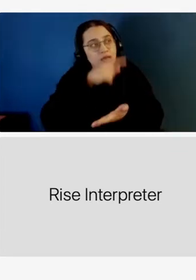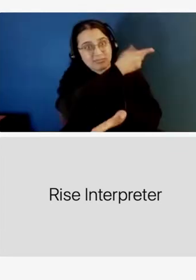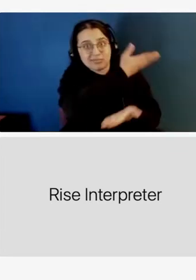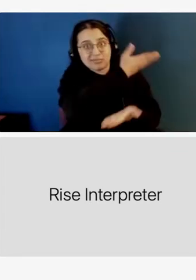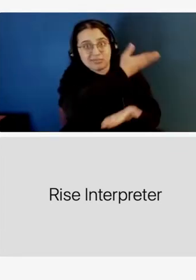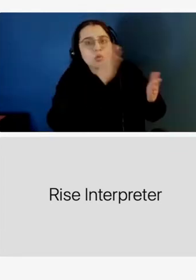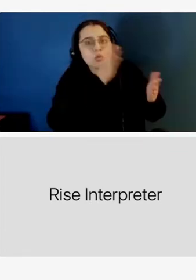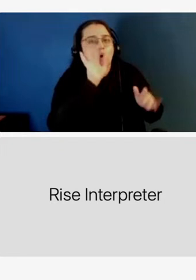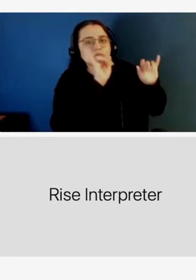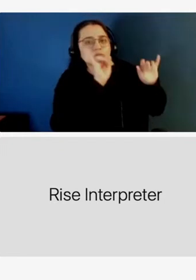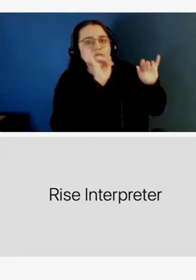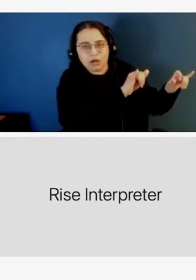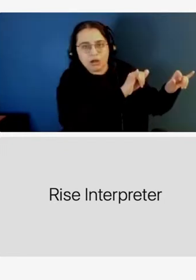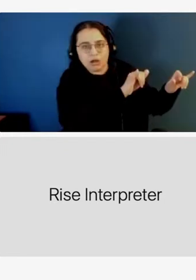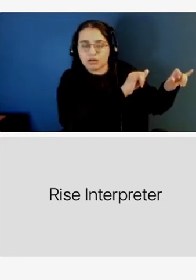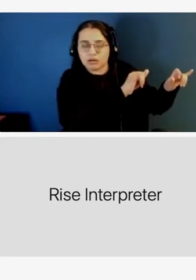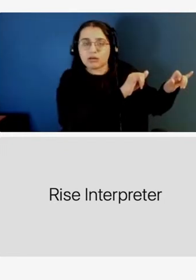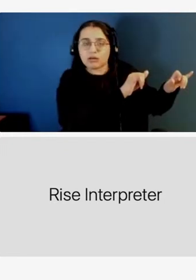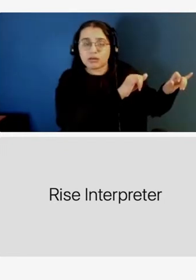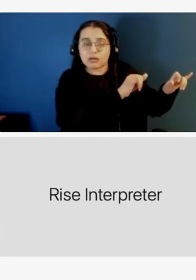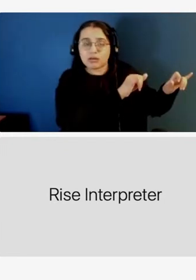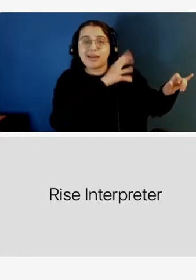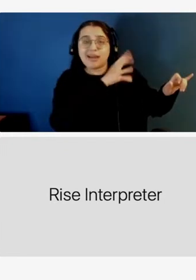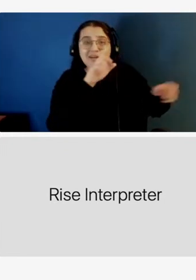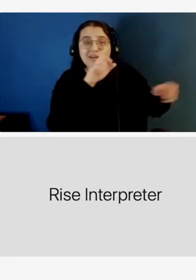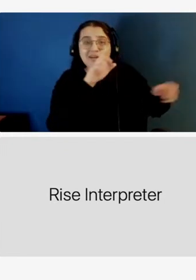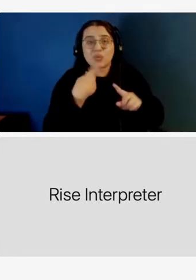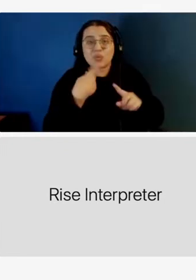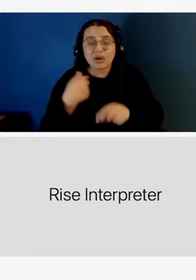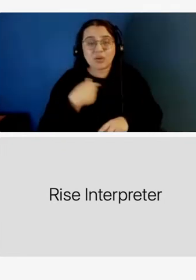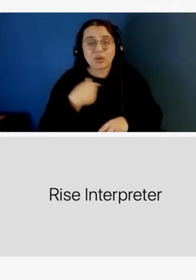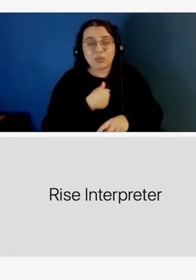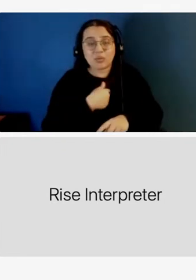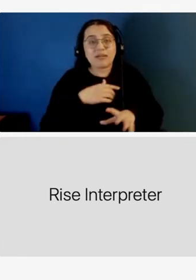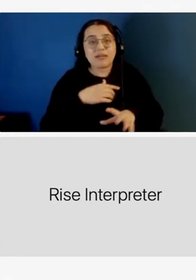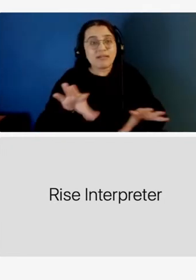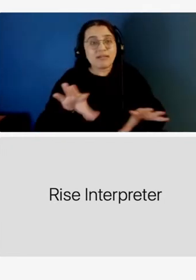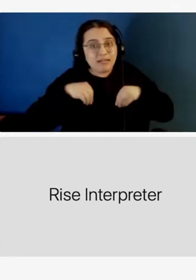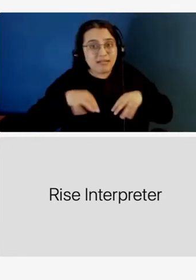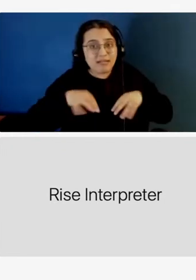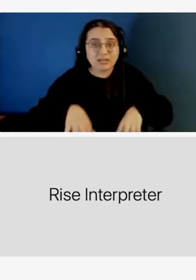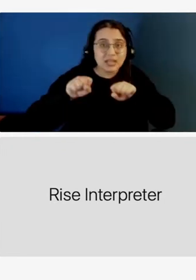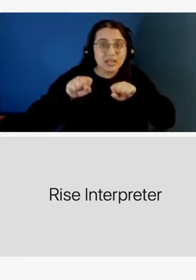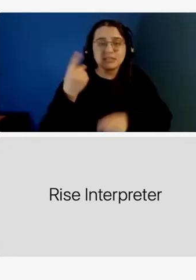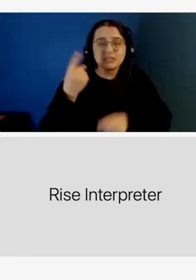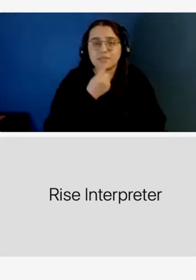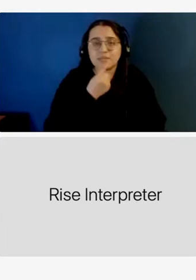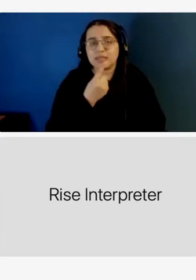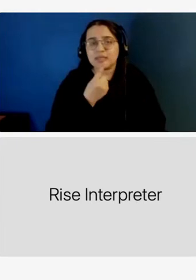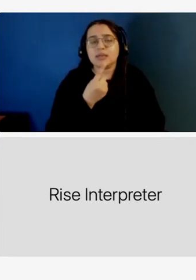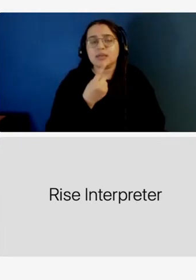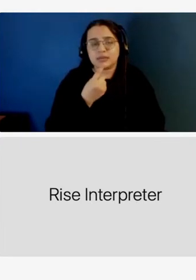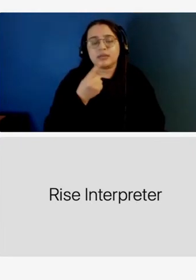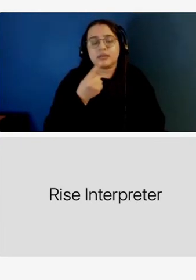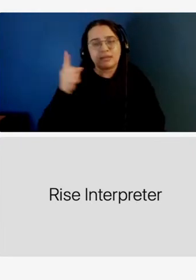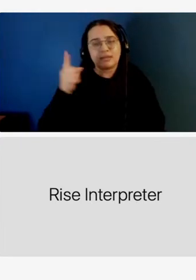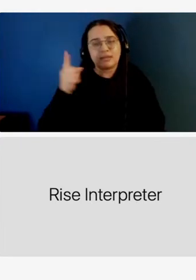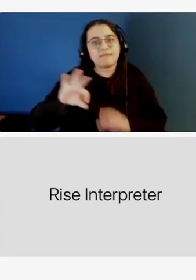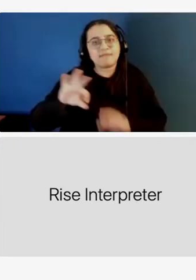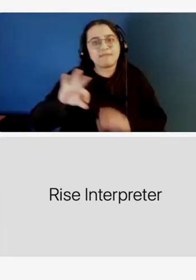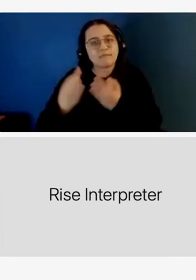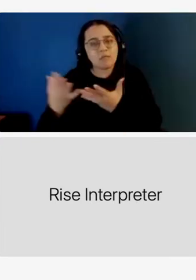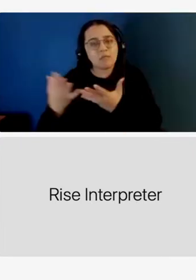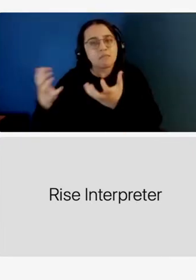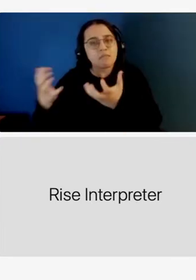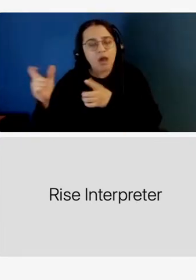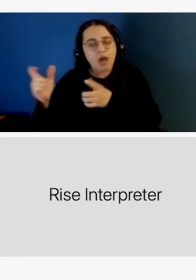And then when we do adopt something, if that's the case, they would like to be invited as a family to the meeting so that they could